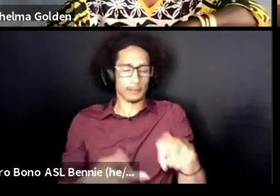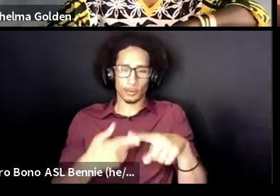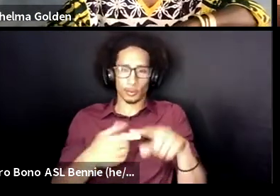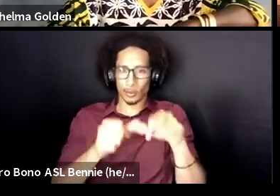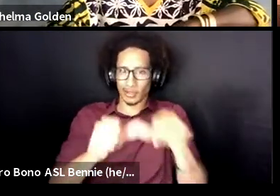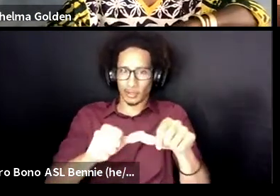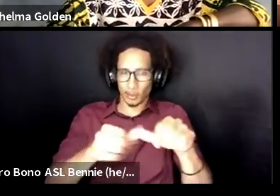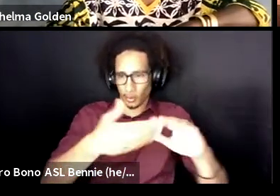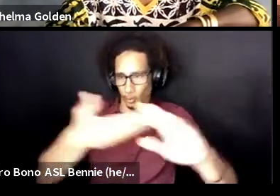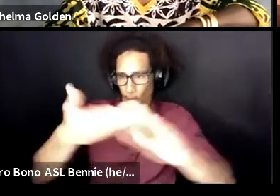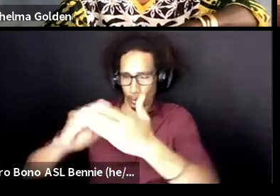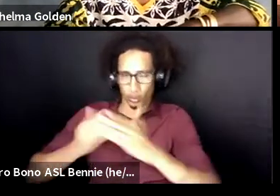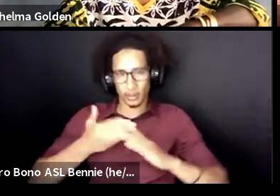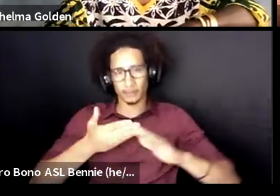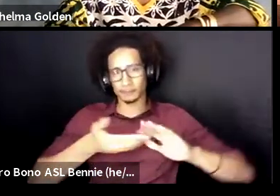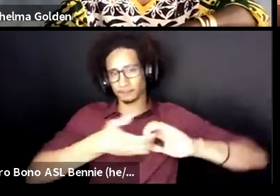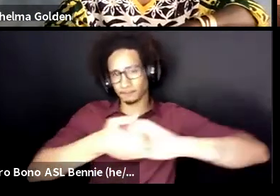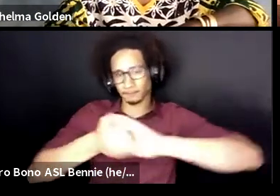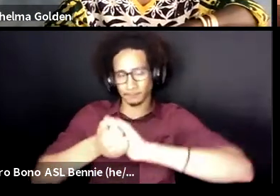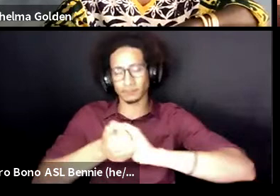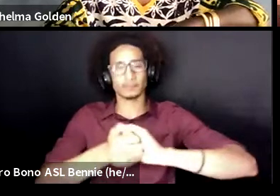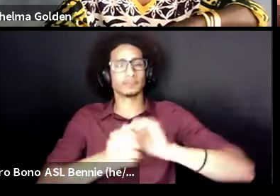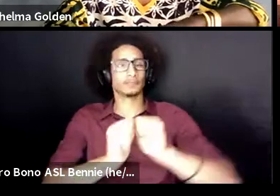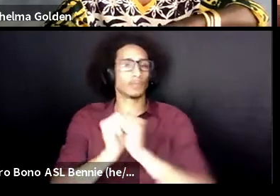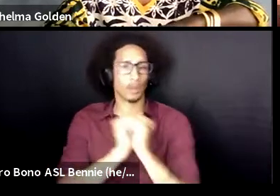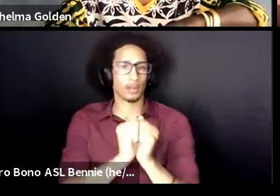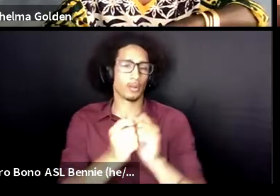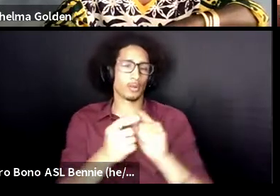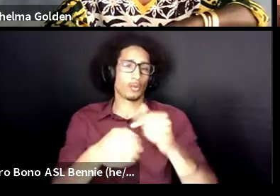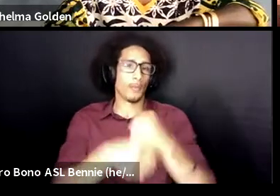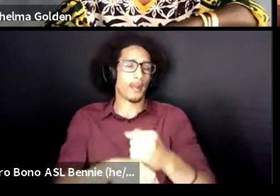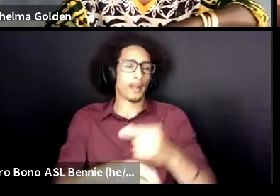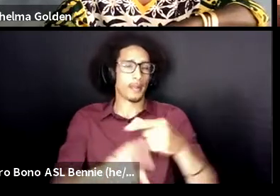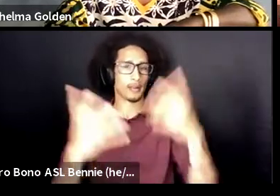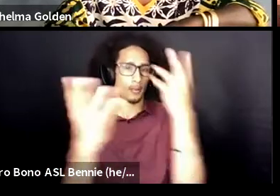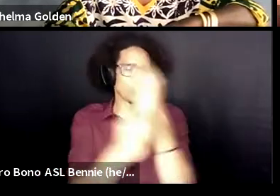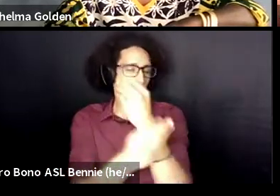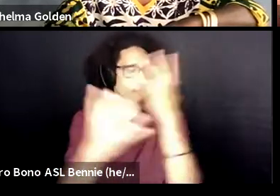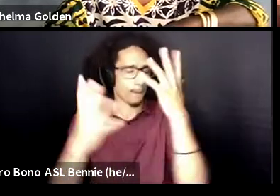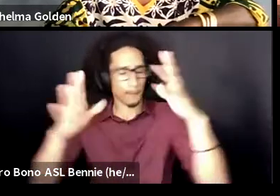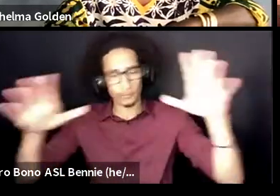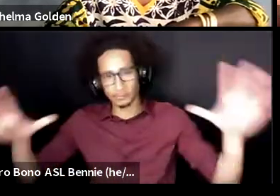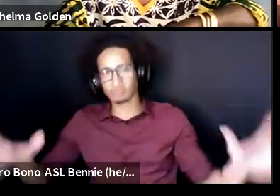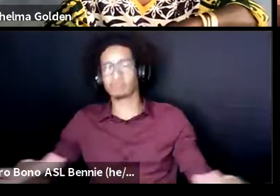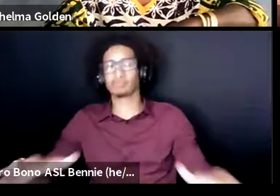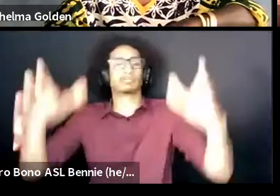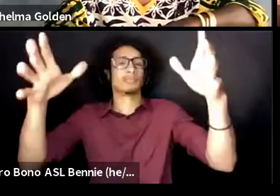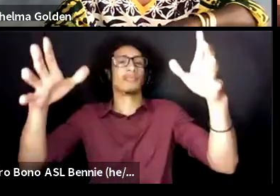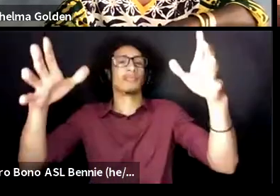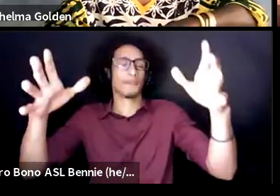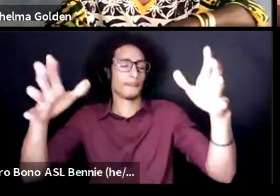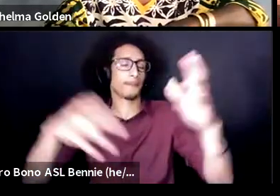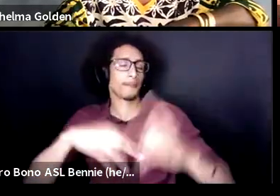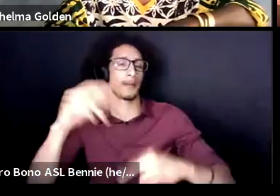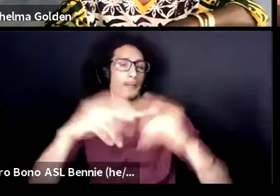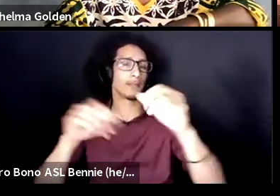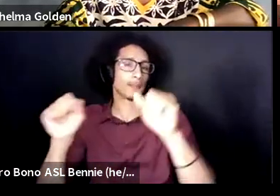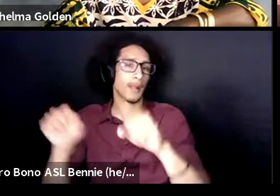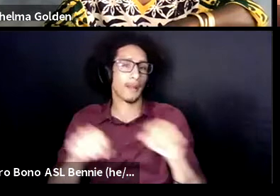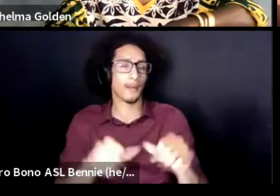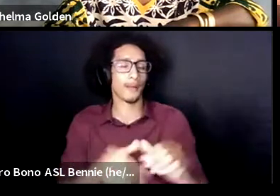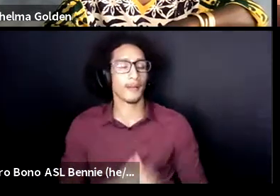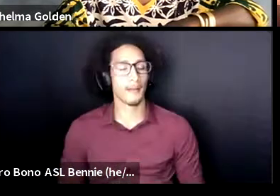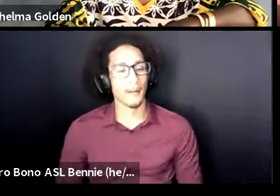actually make these really beautiful monumental constructs possible. So another question that came